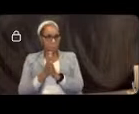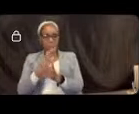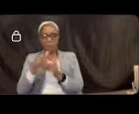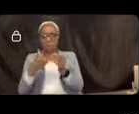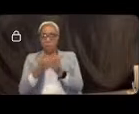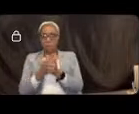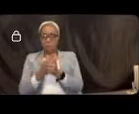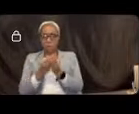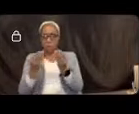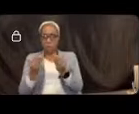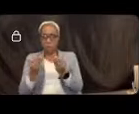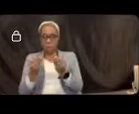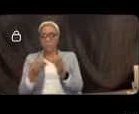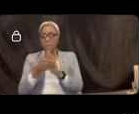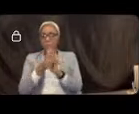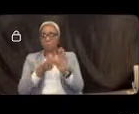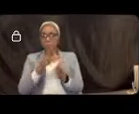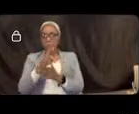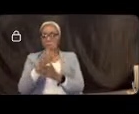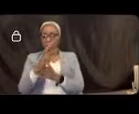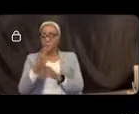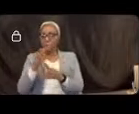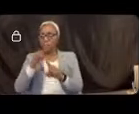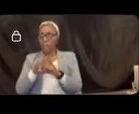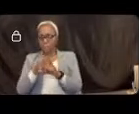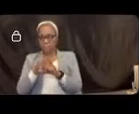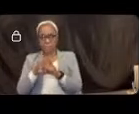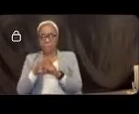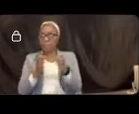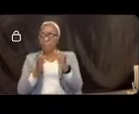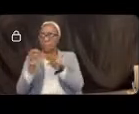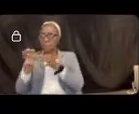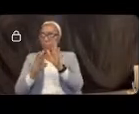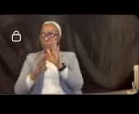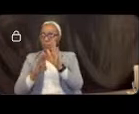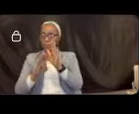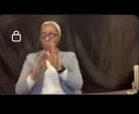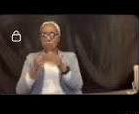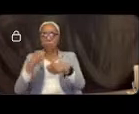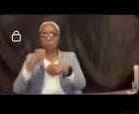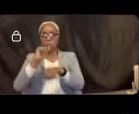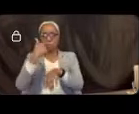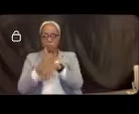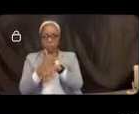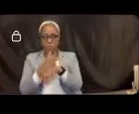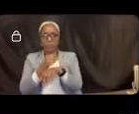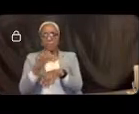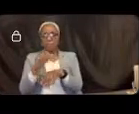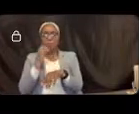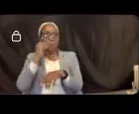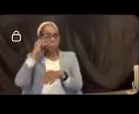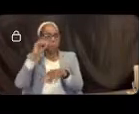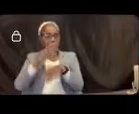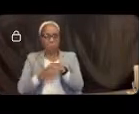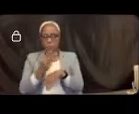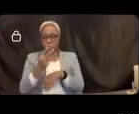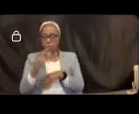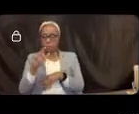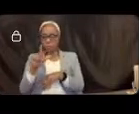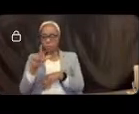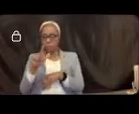the property is zoned R4, the applicant is planning to develop single-family residences on the 2 lots.